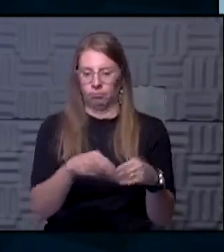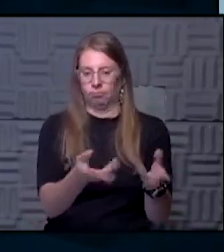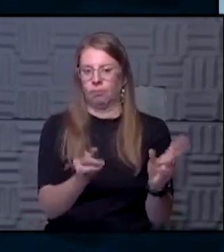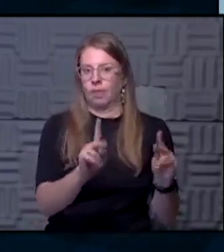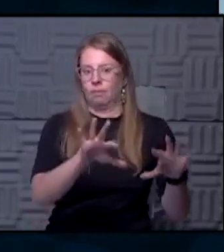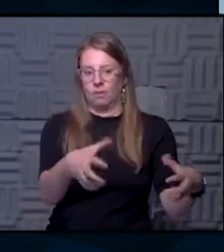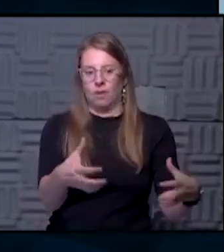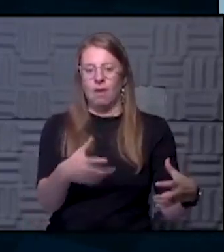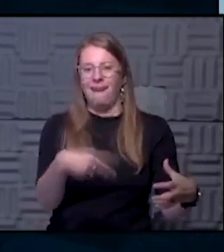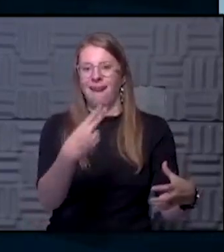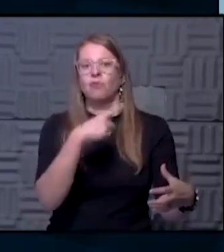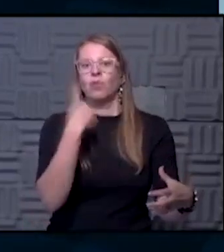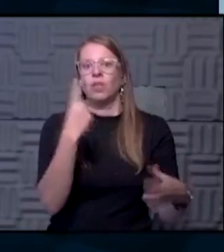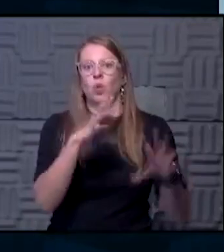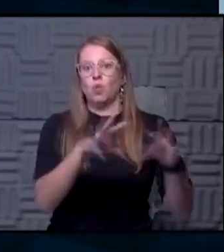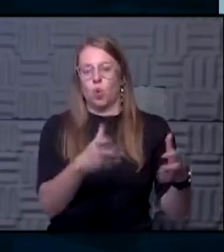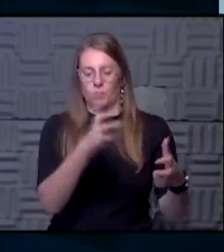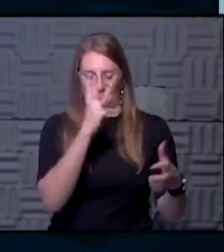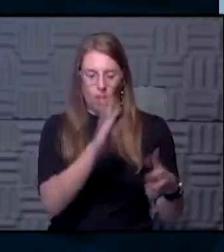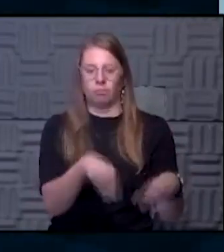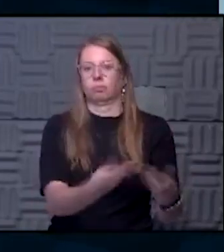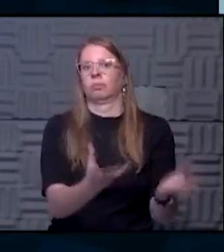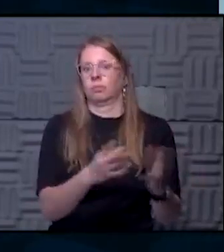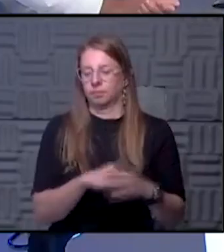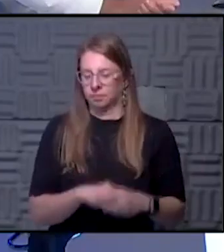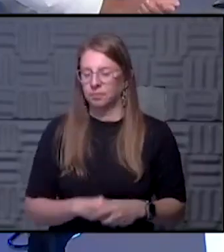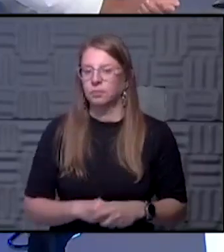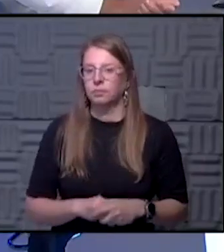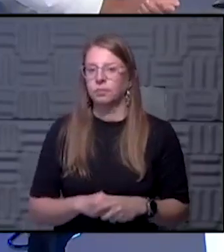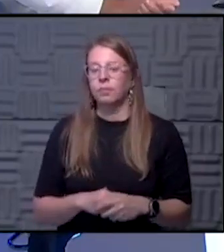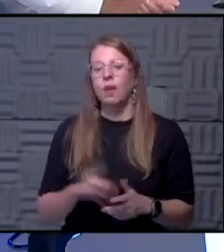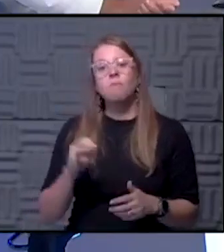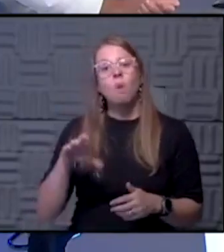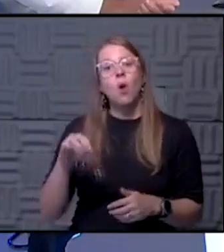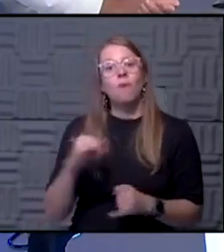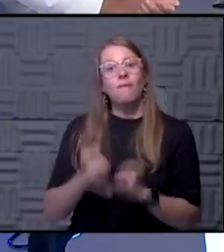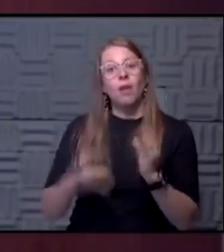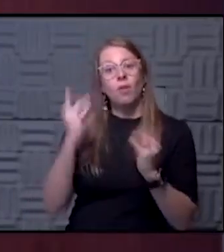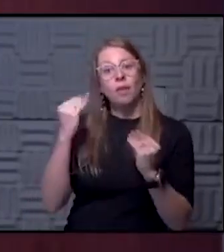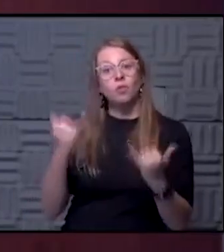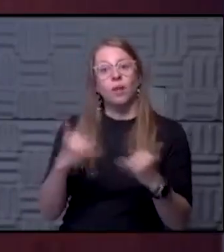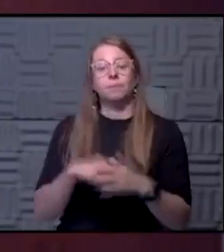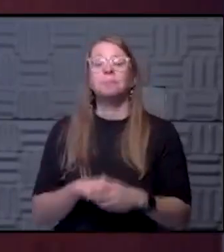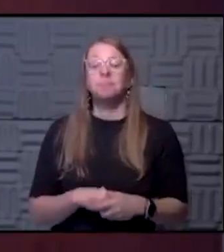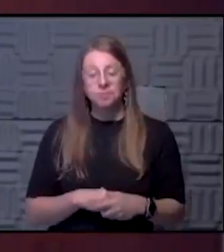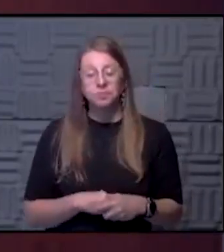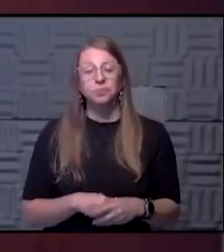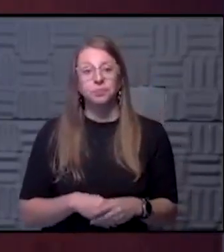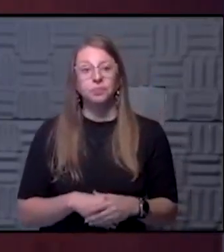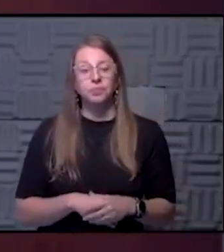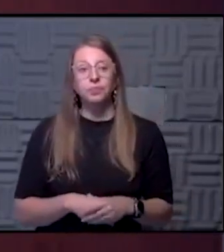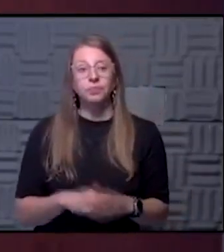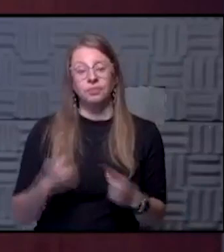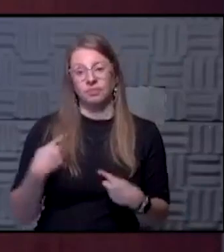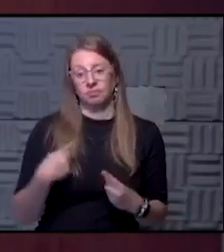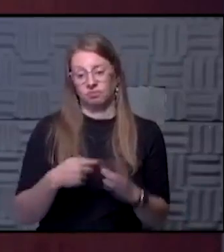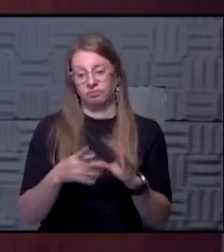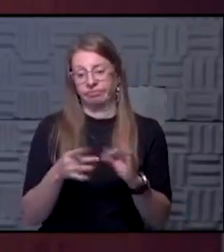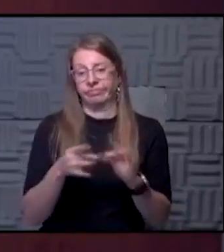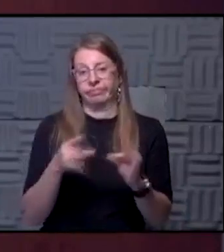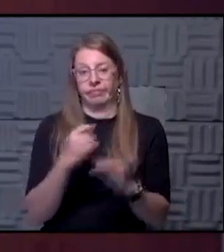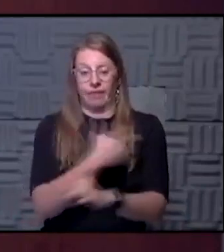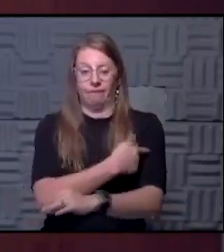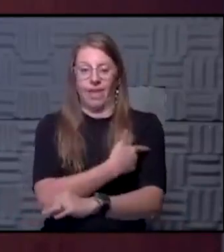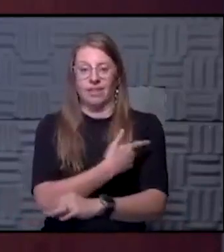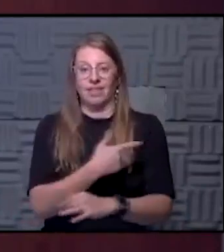population and the high-risk groups, that's going to be happening. All right, thank you. Mario, final thoughts today. Well, I do, since we're talking about vaccine, I